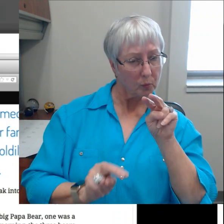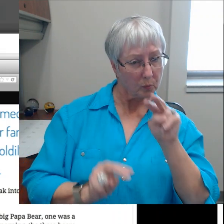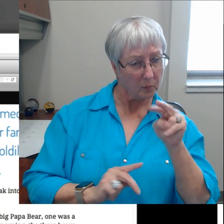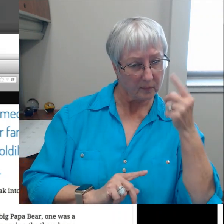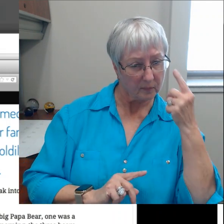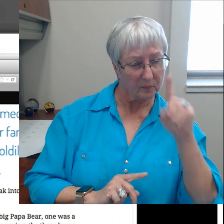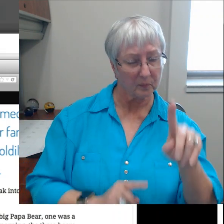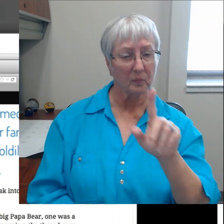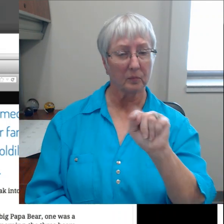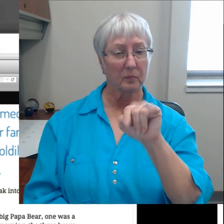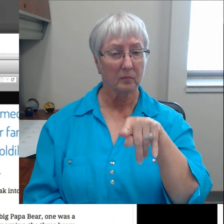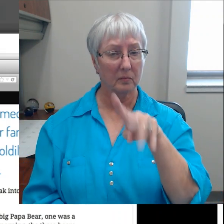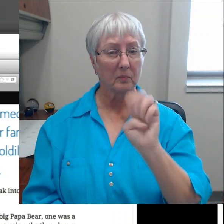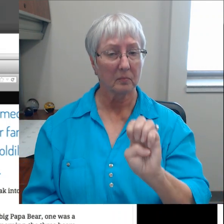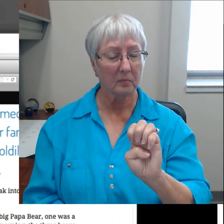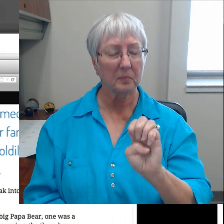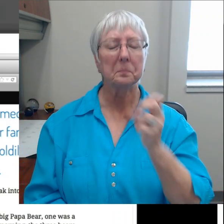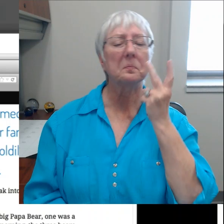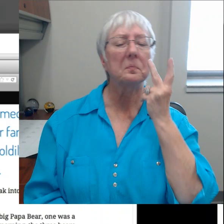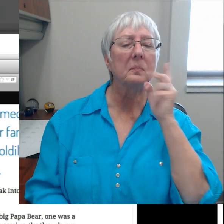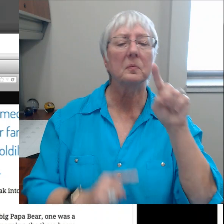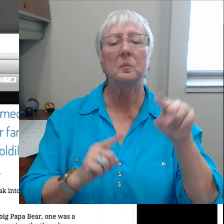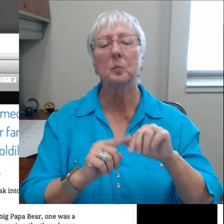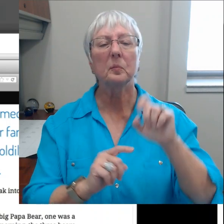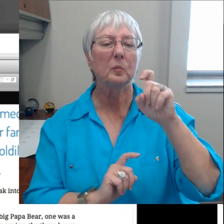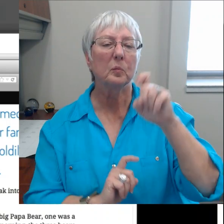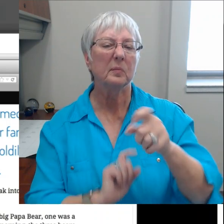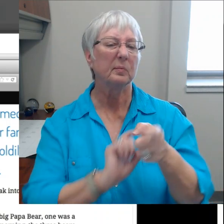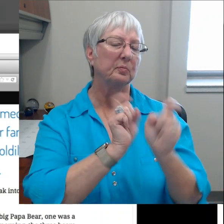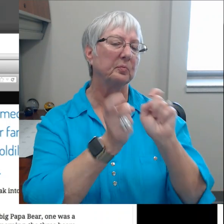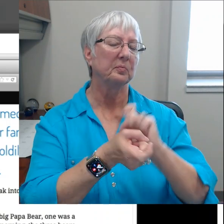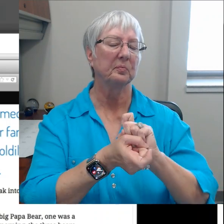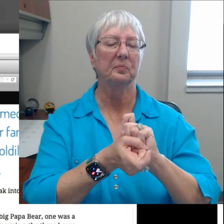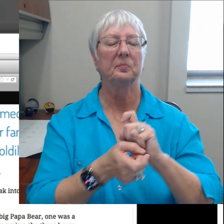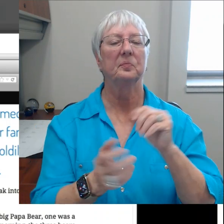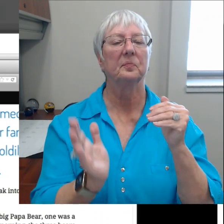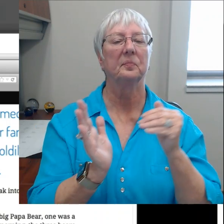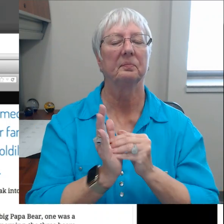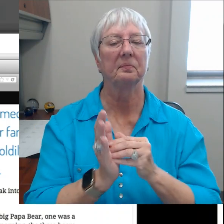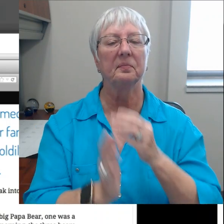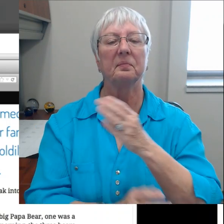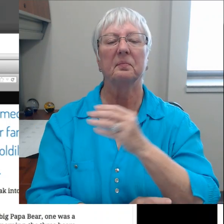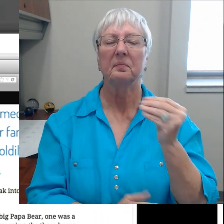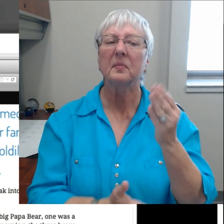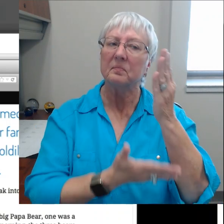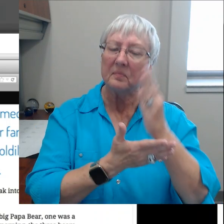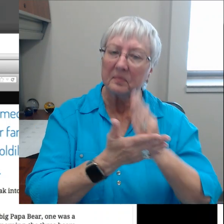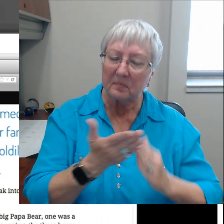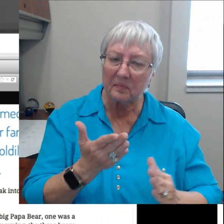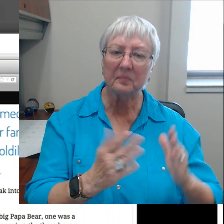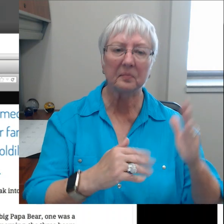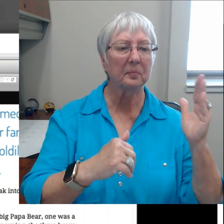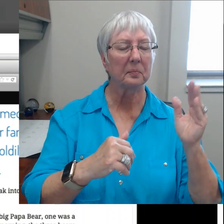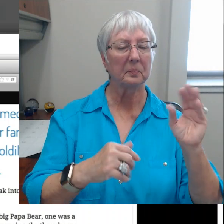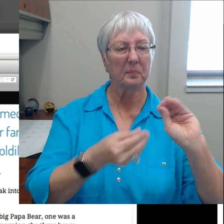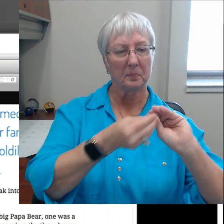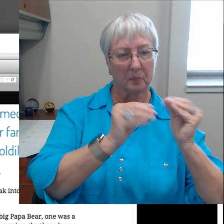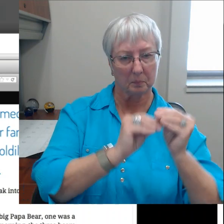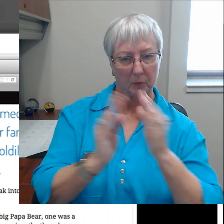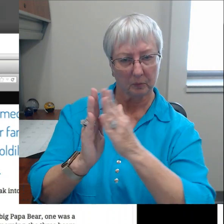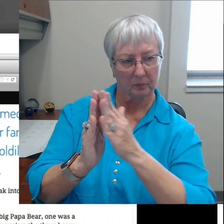adjustment, and to always pick some point at which your container has reached an upper limit for its width. At some point, things have to stop expanding